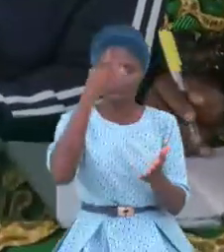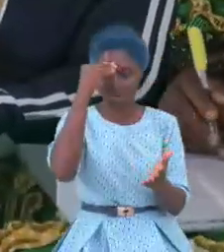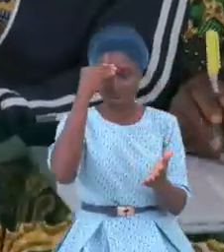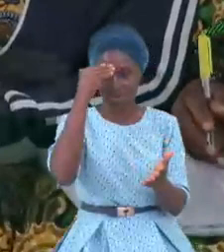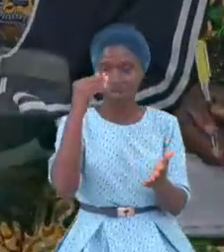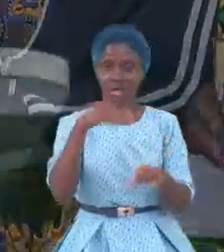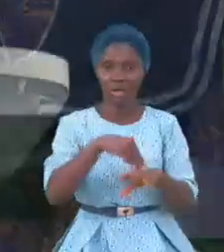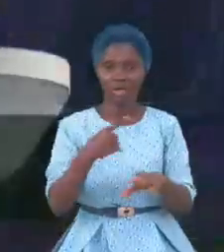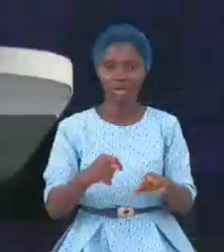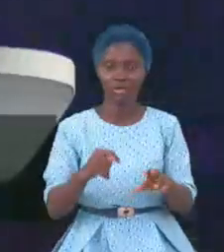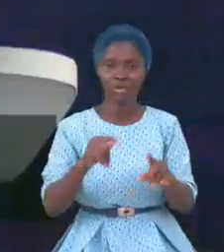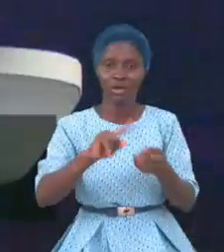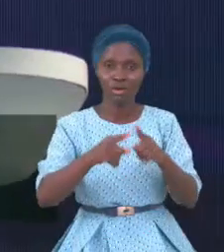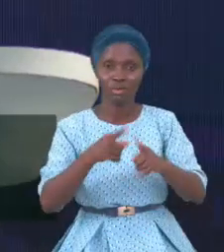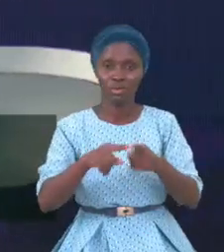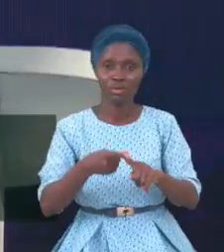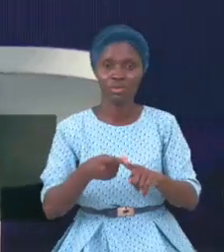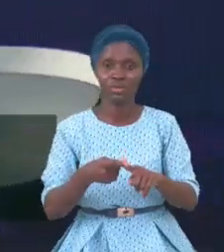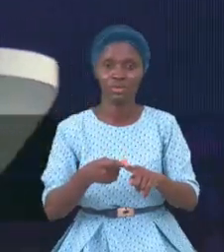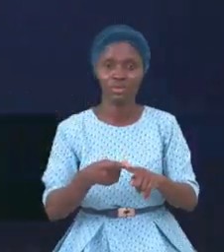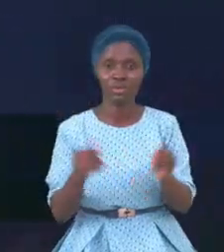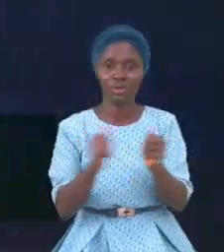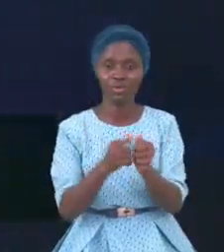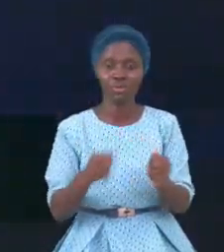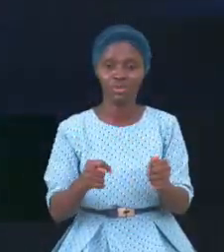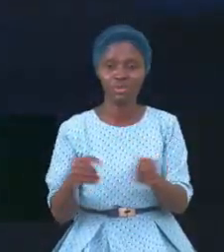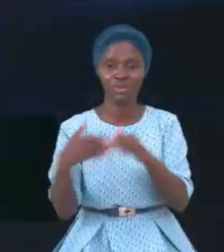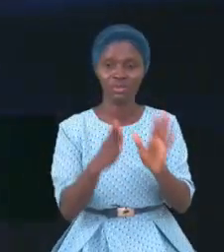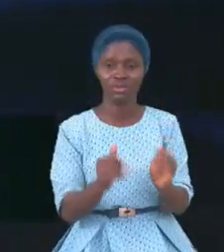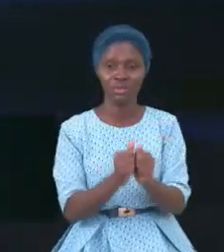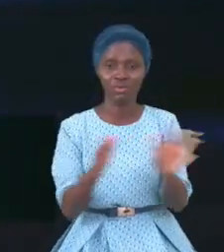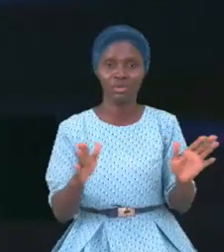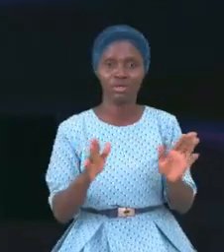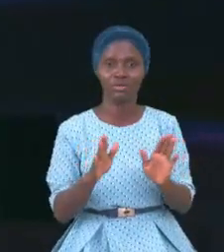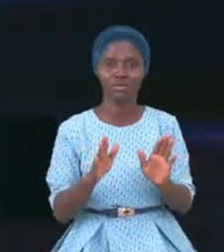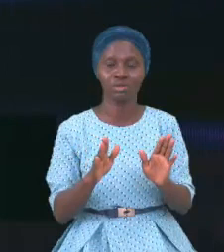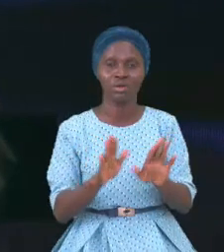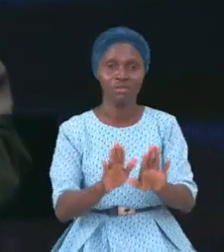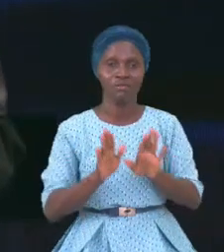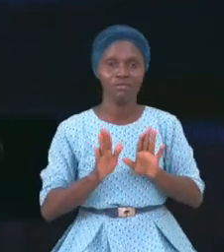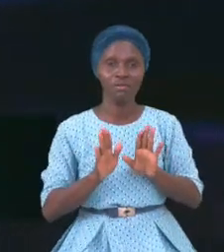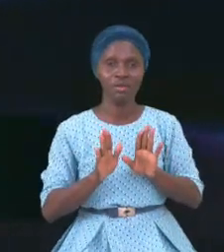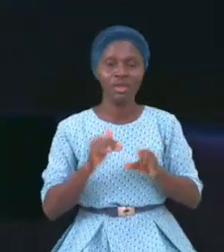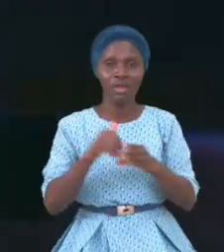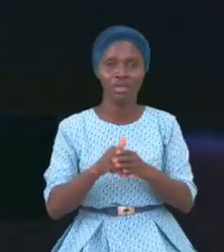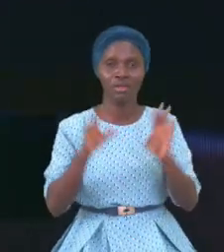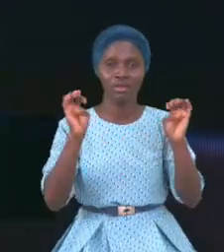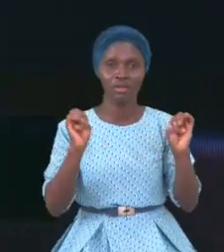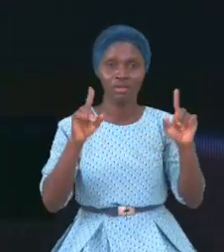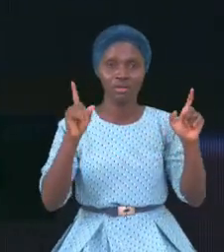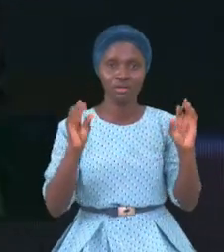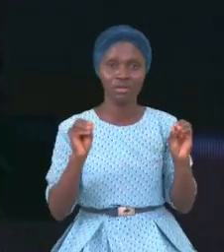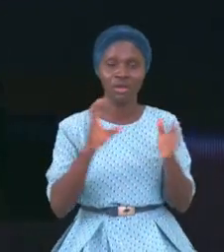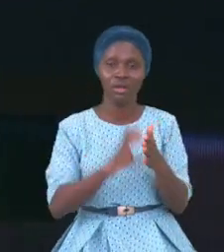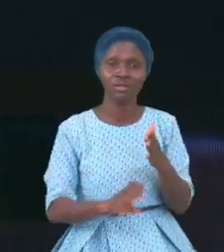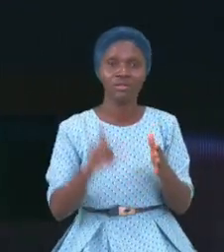the mentor without fear. Look at Exodus chapter 24, and I'm reading from verse